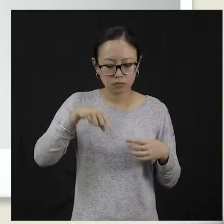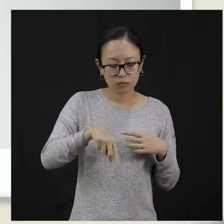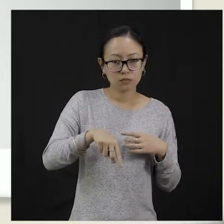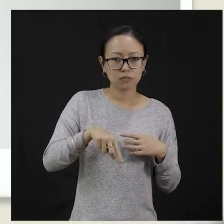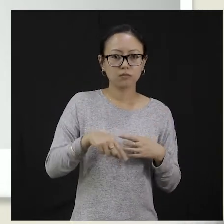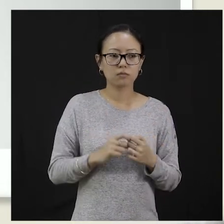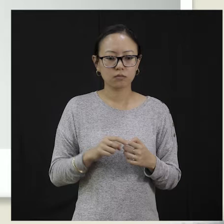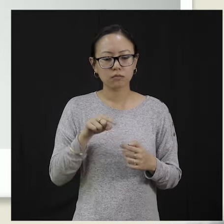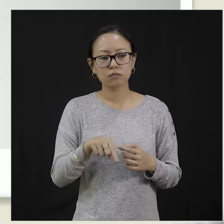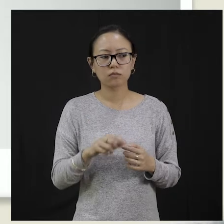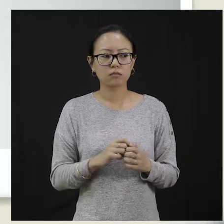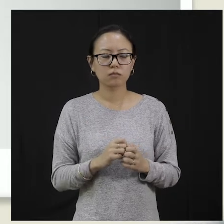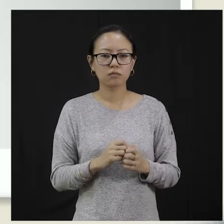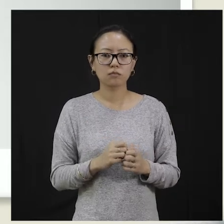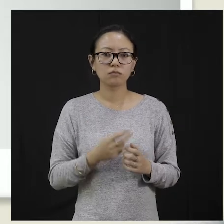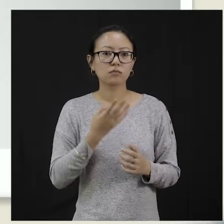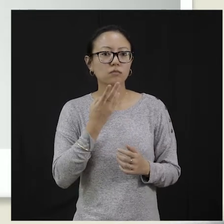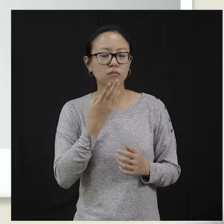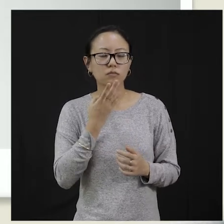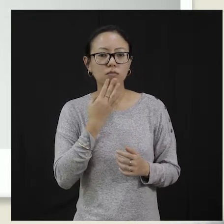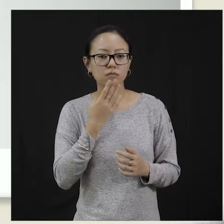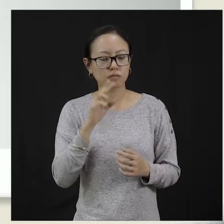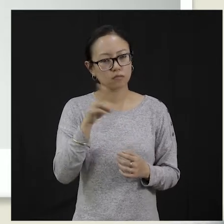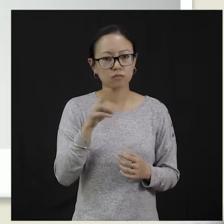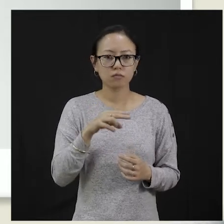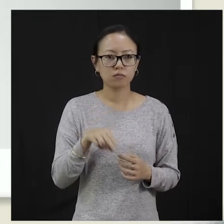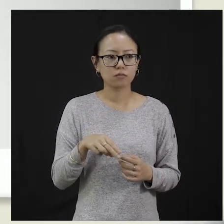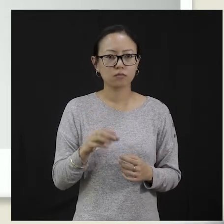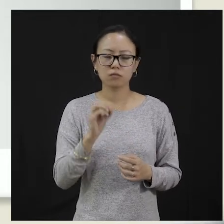at bottom, right? What is the spelling of bottom?